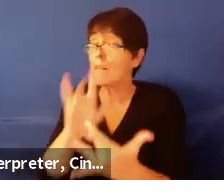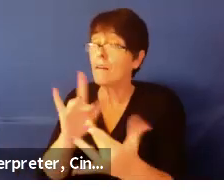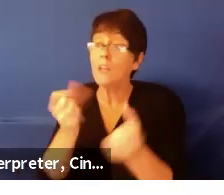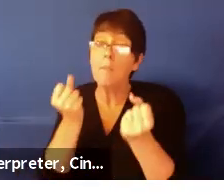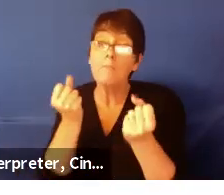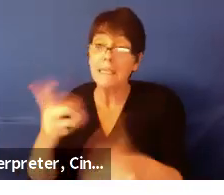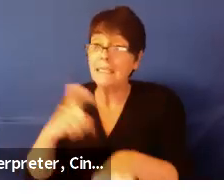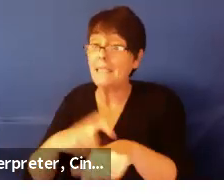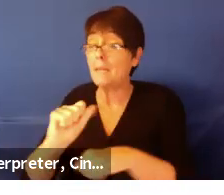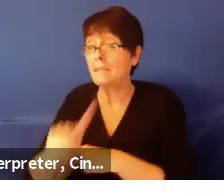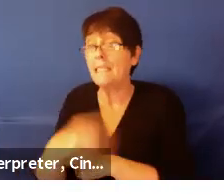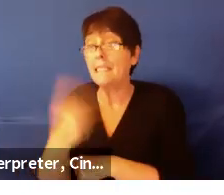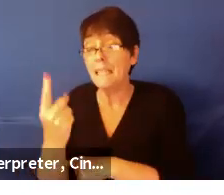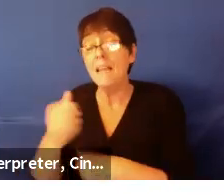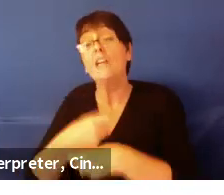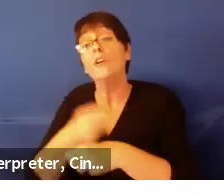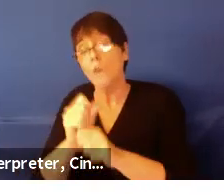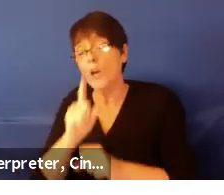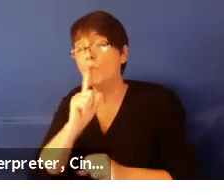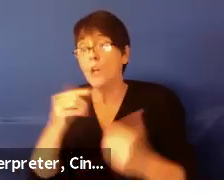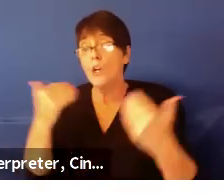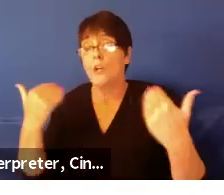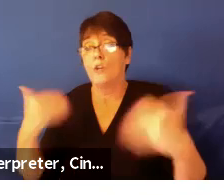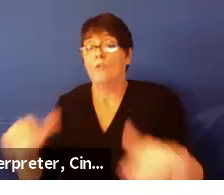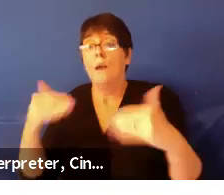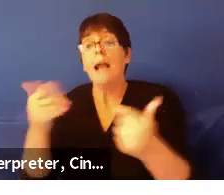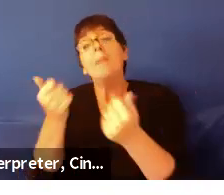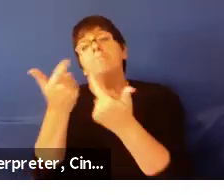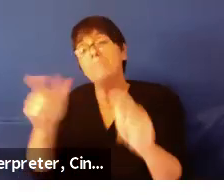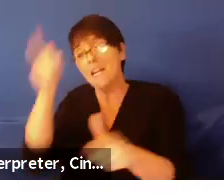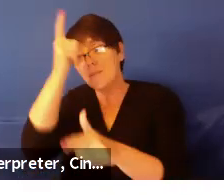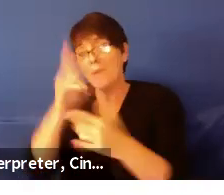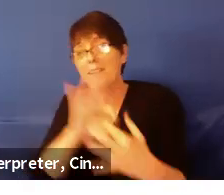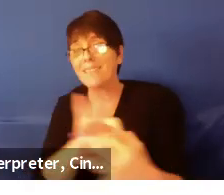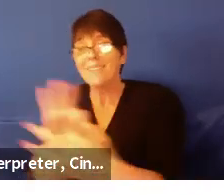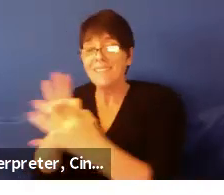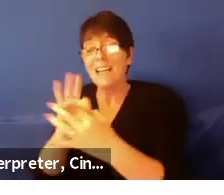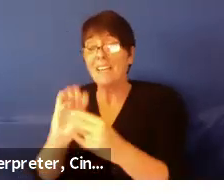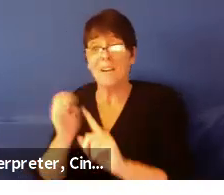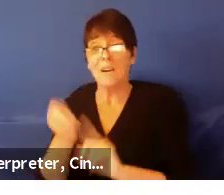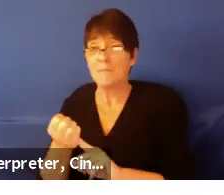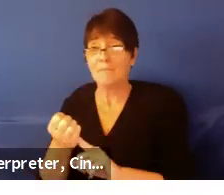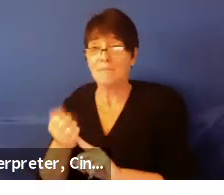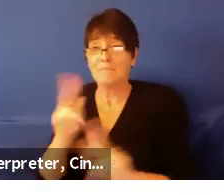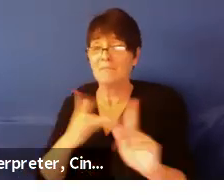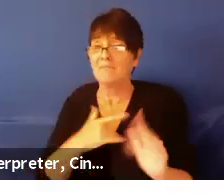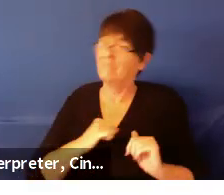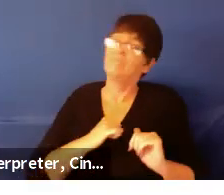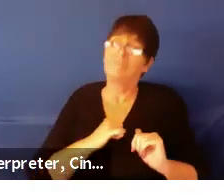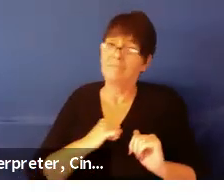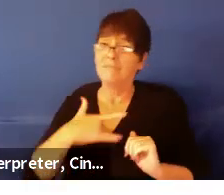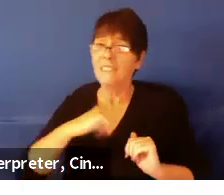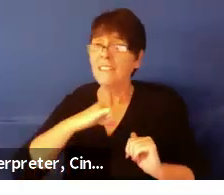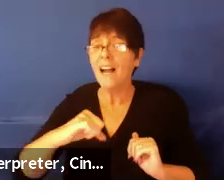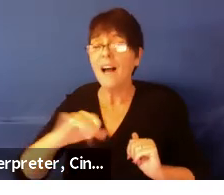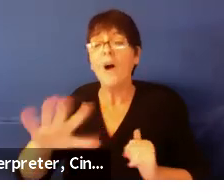day. This can create a really big brother environment and cause resentment by the household. Now I'll talk about the lessons